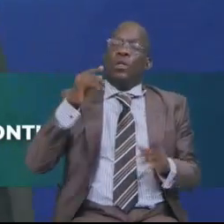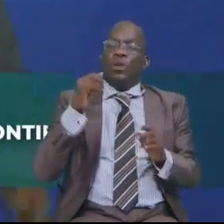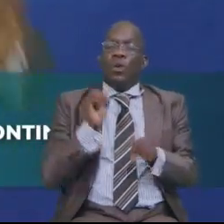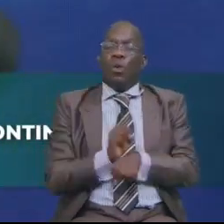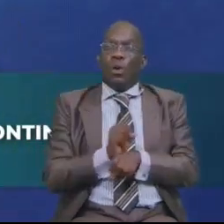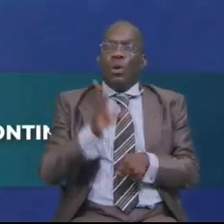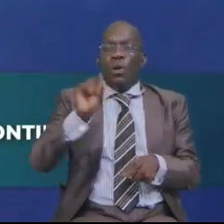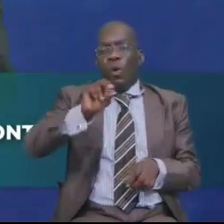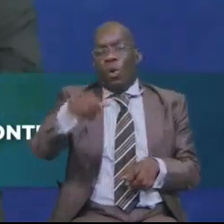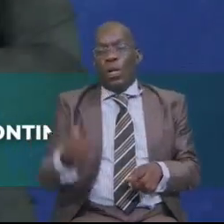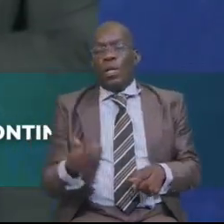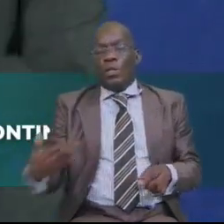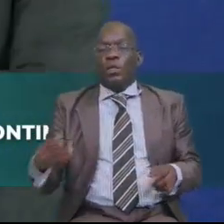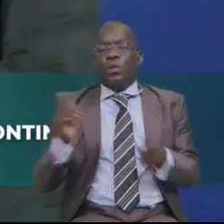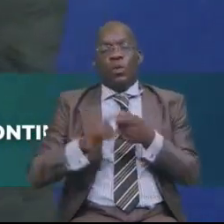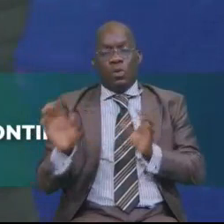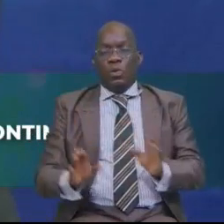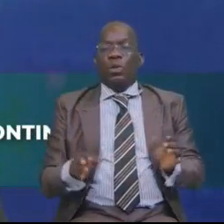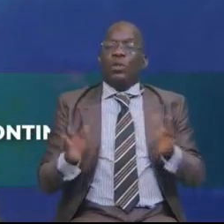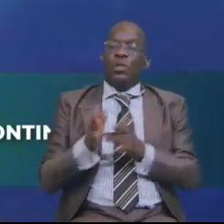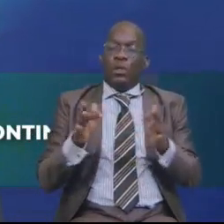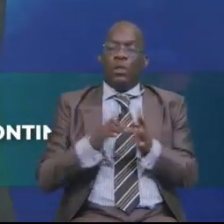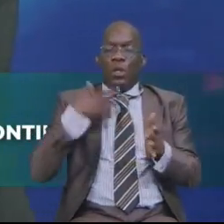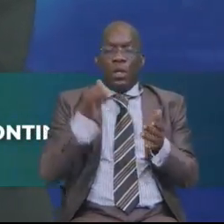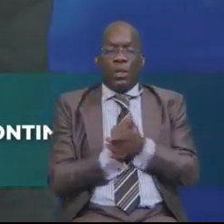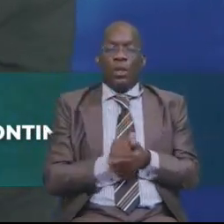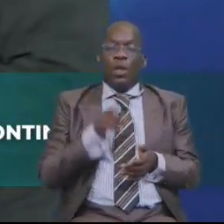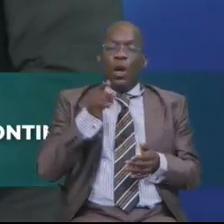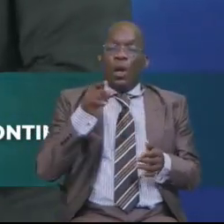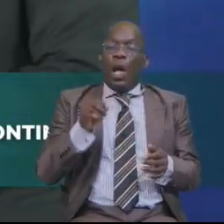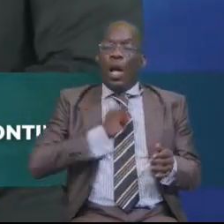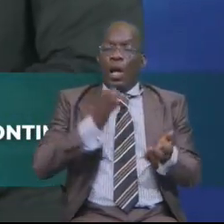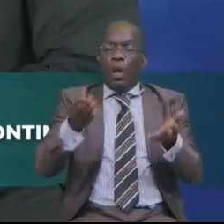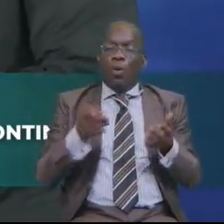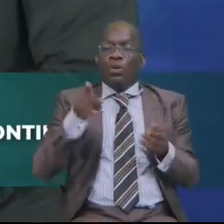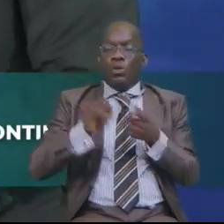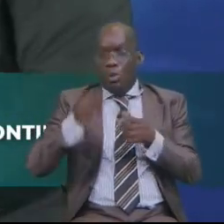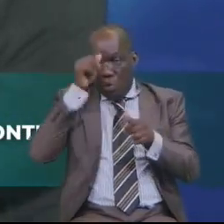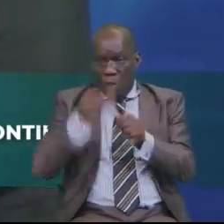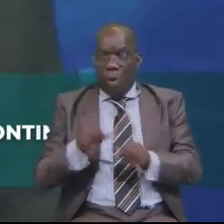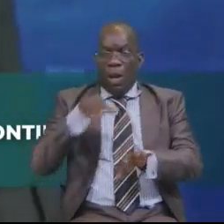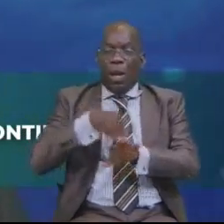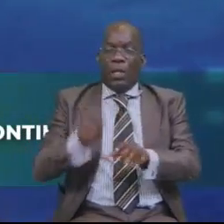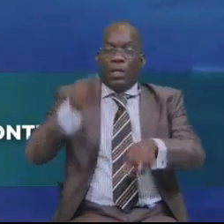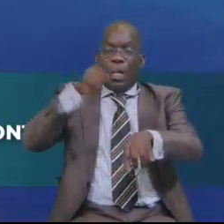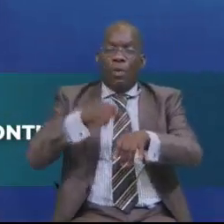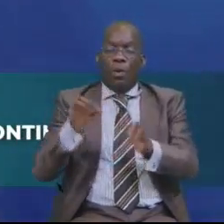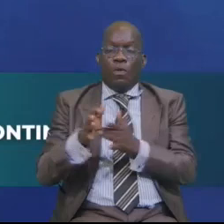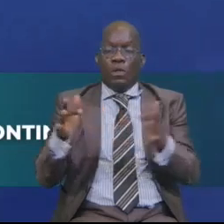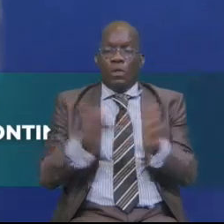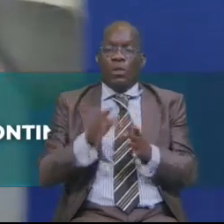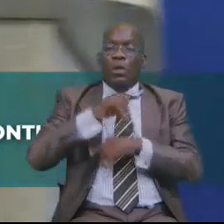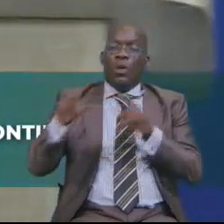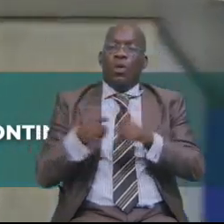do. I want you to remember that at the time of Jesus Christ, when Jesus was here on earth,